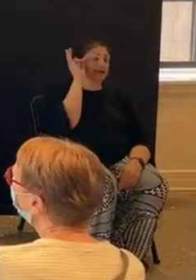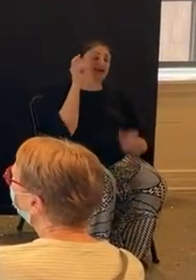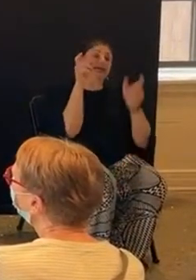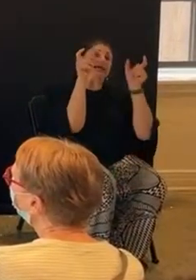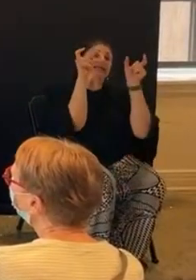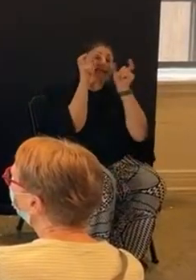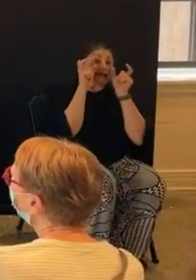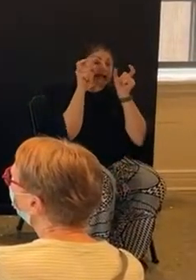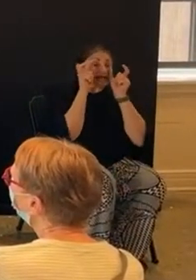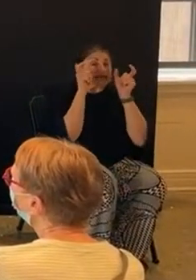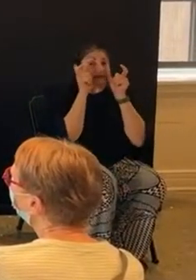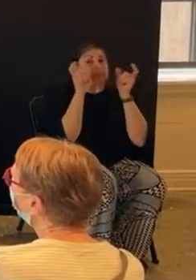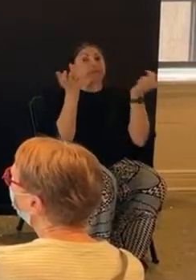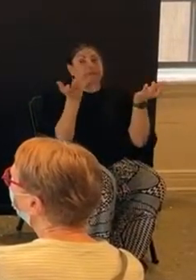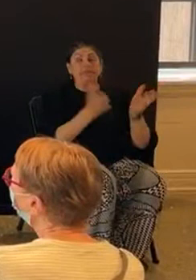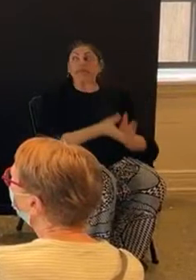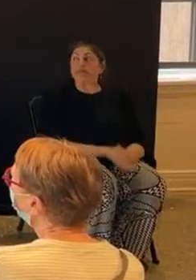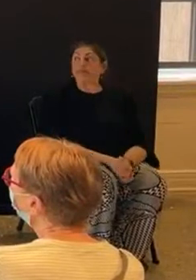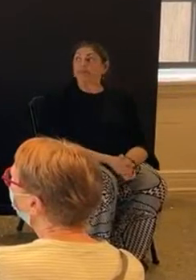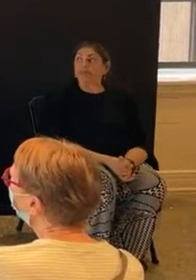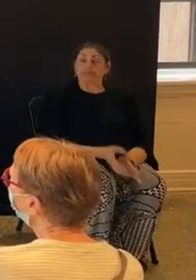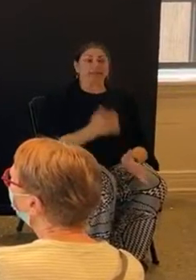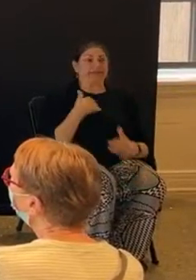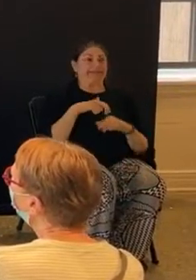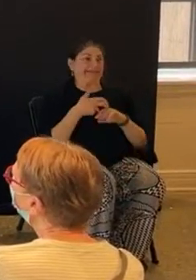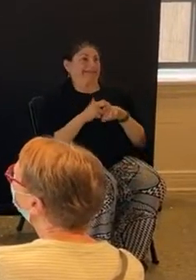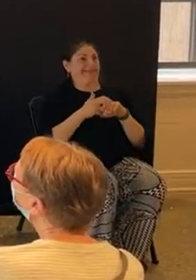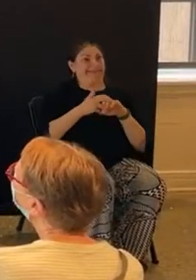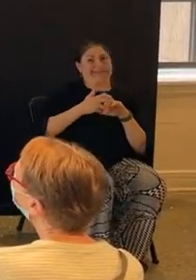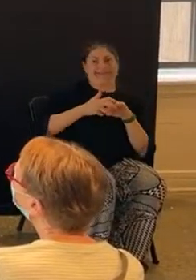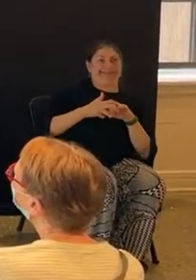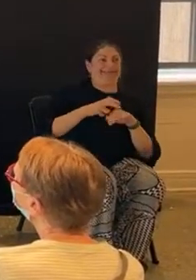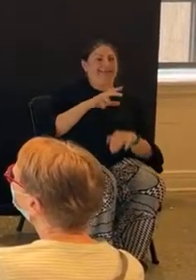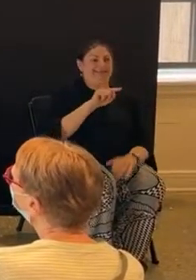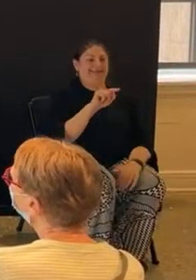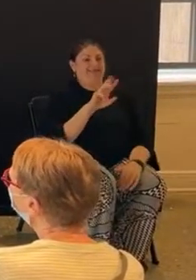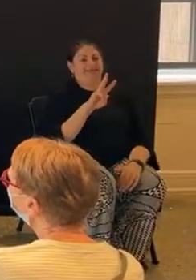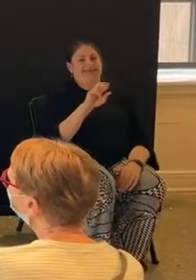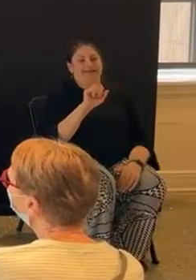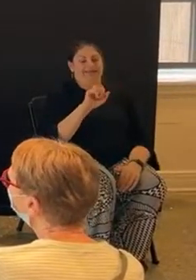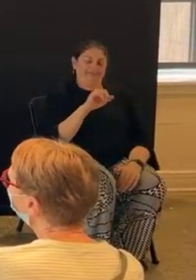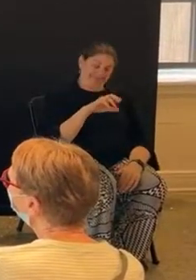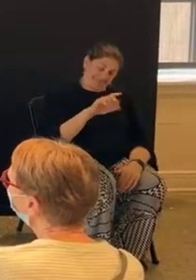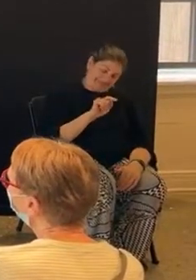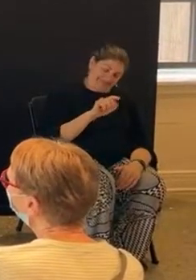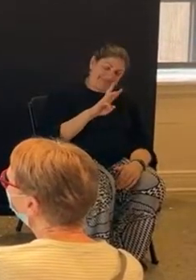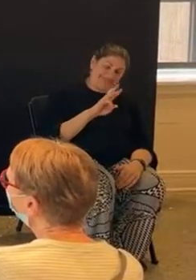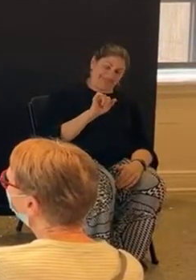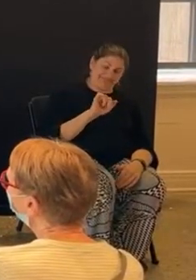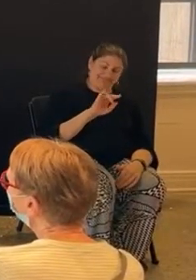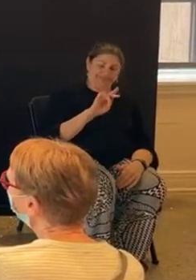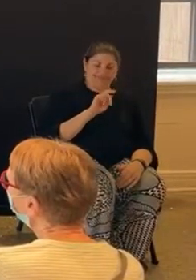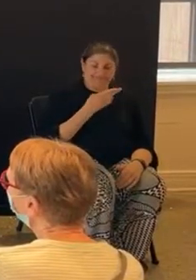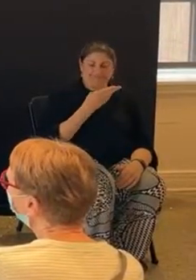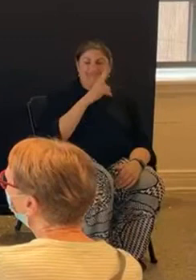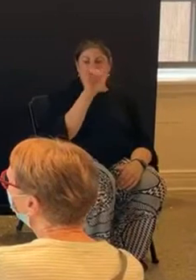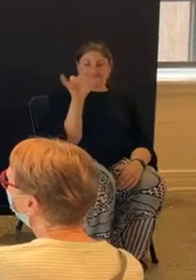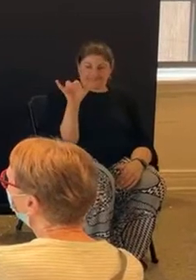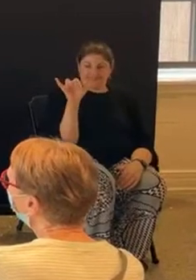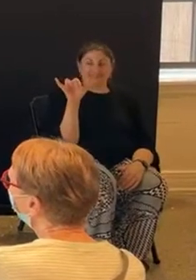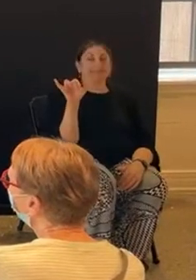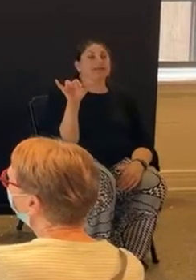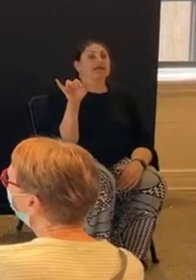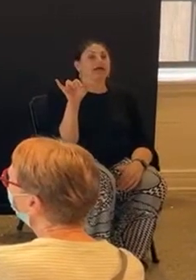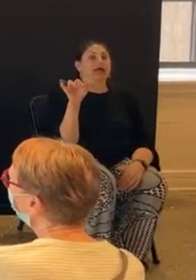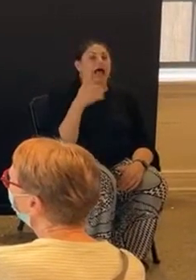glasses. I'm kind of twitchy, so that's something to keep in mind. And